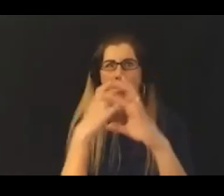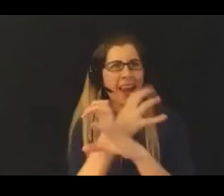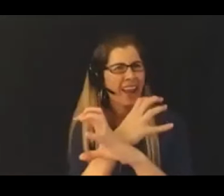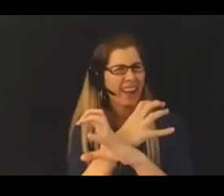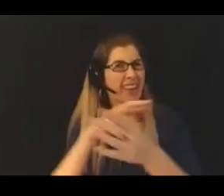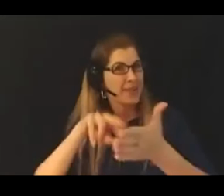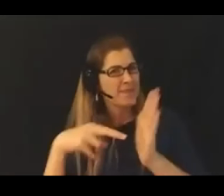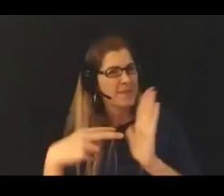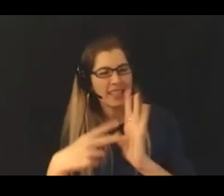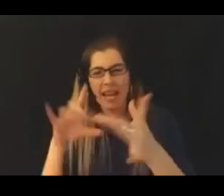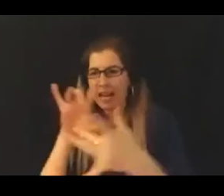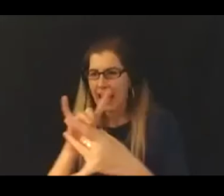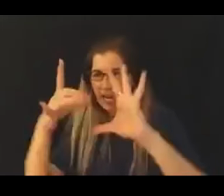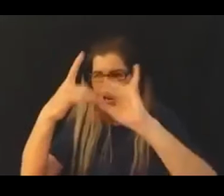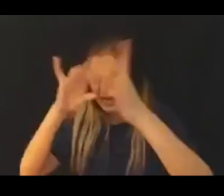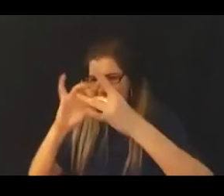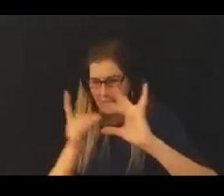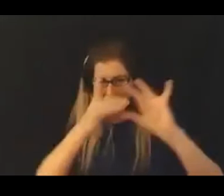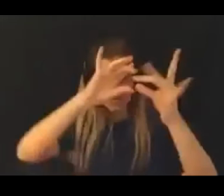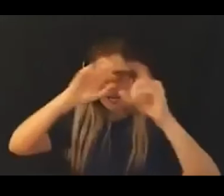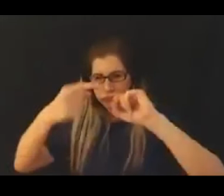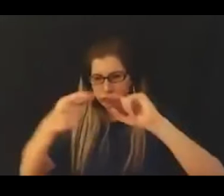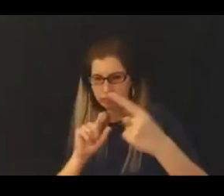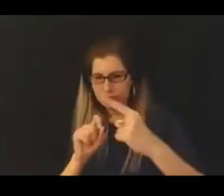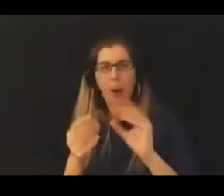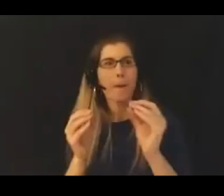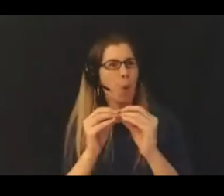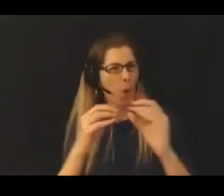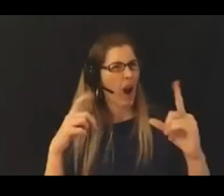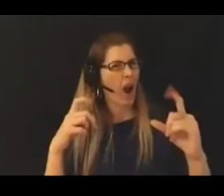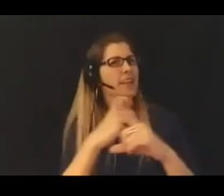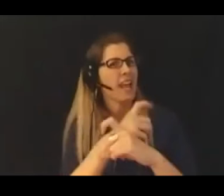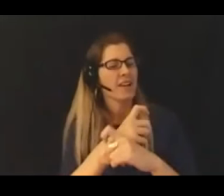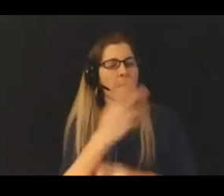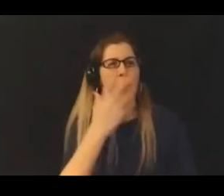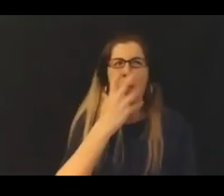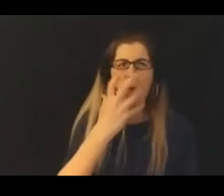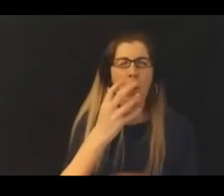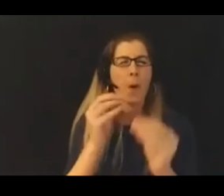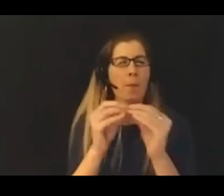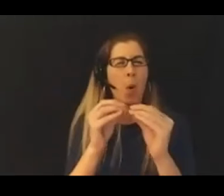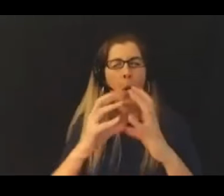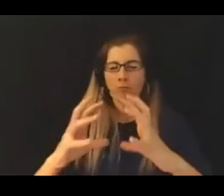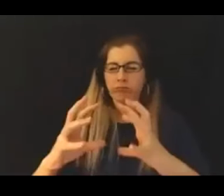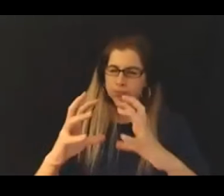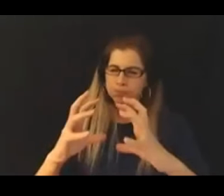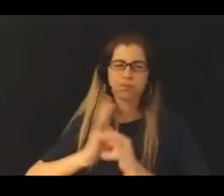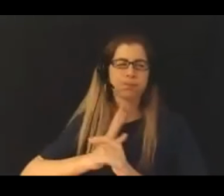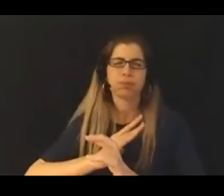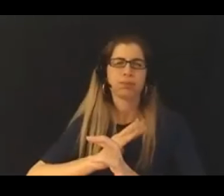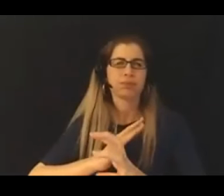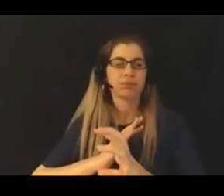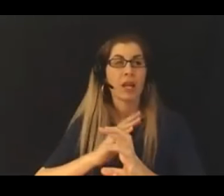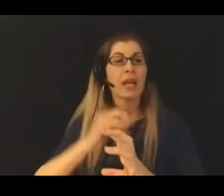that they can make to other neurons are more complicated. That it's a more enriched brain that you have when you engage in